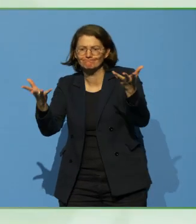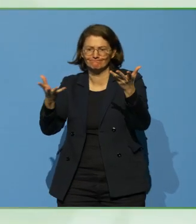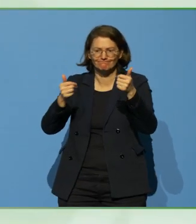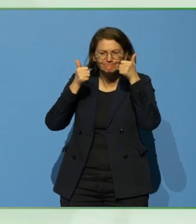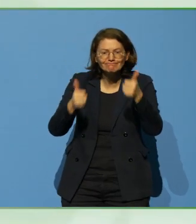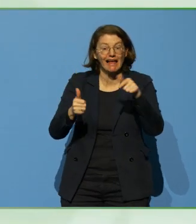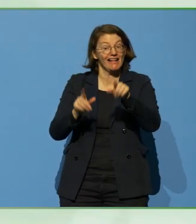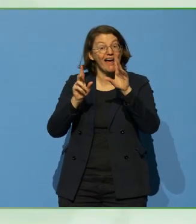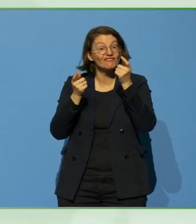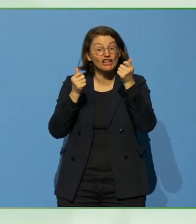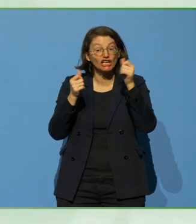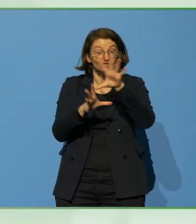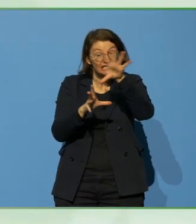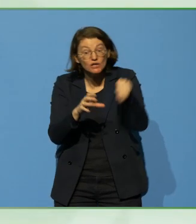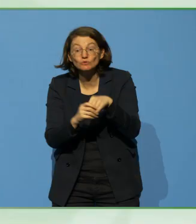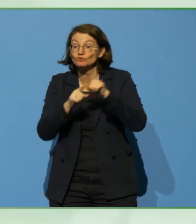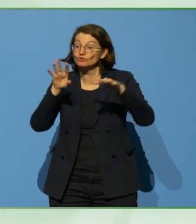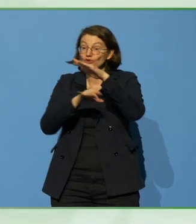principle?